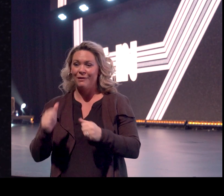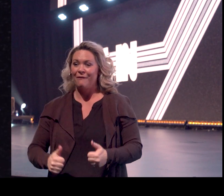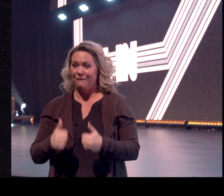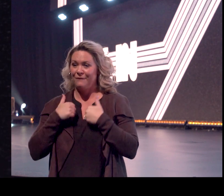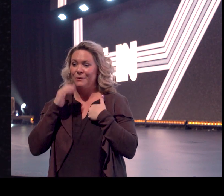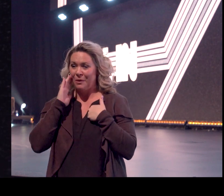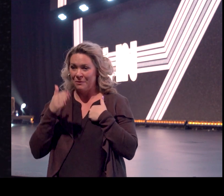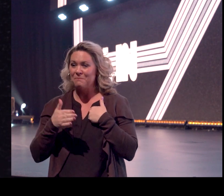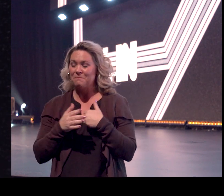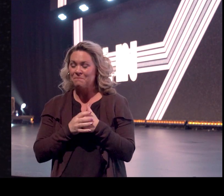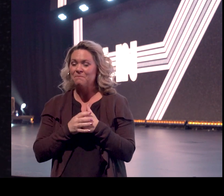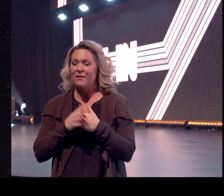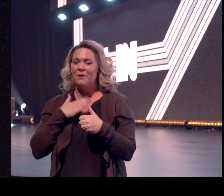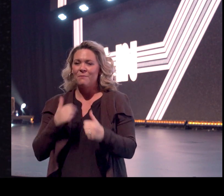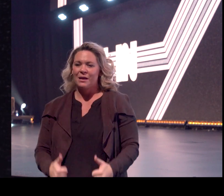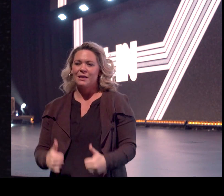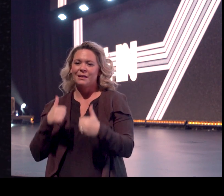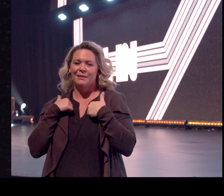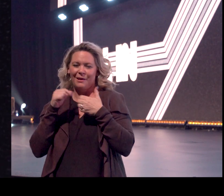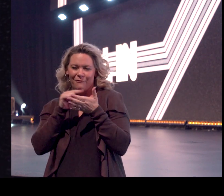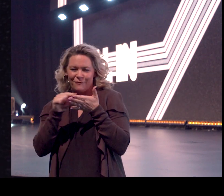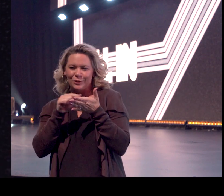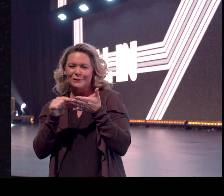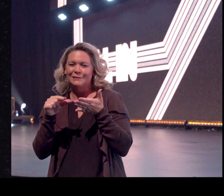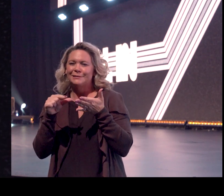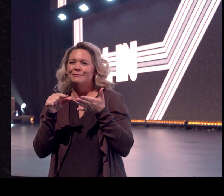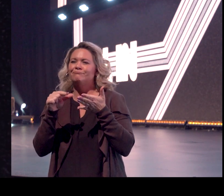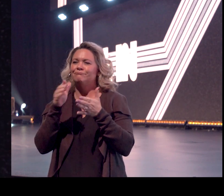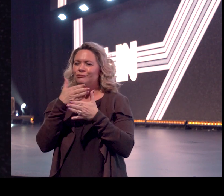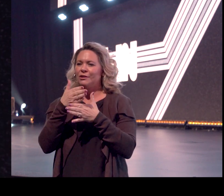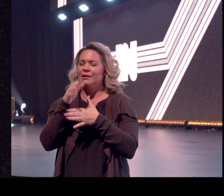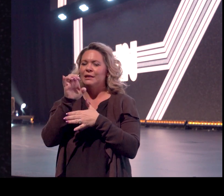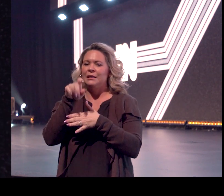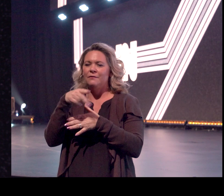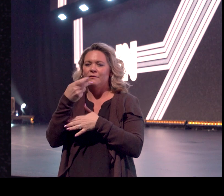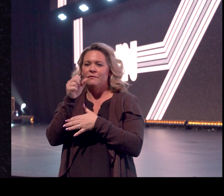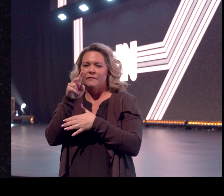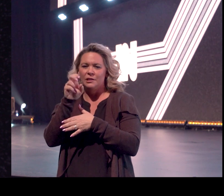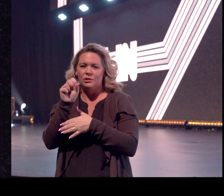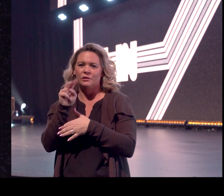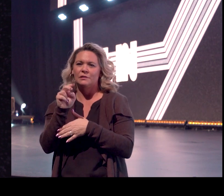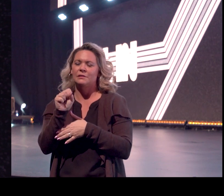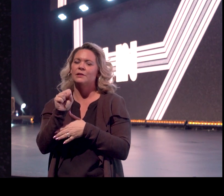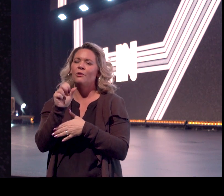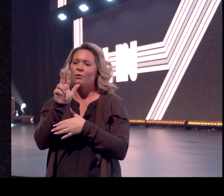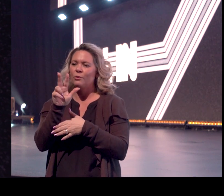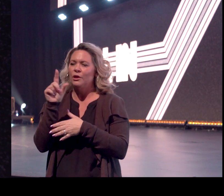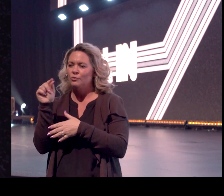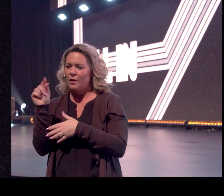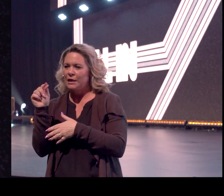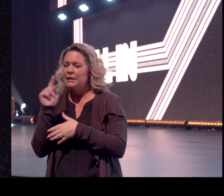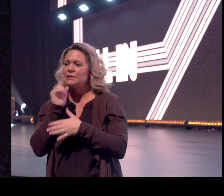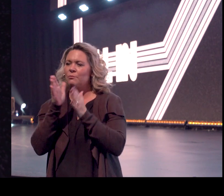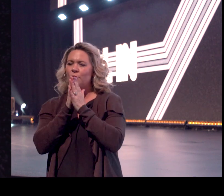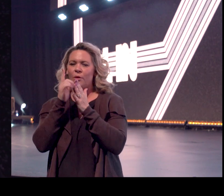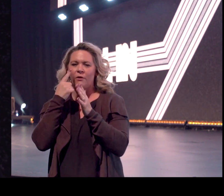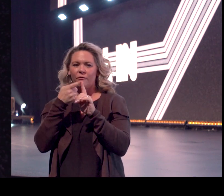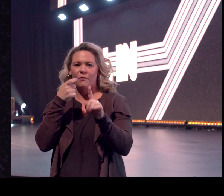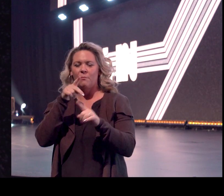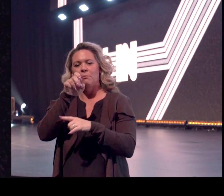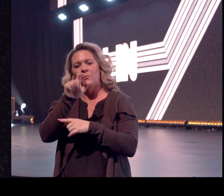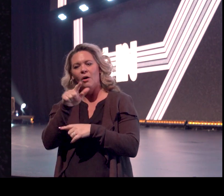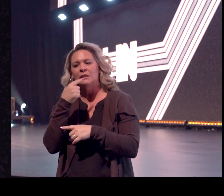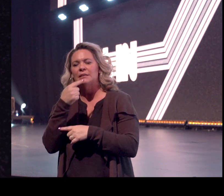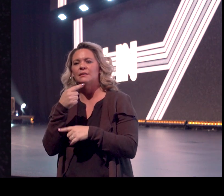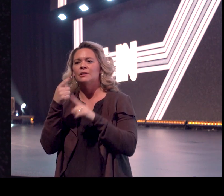wants to use you. My life verse, I've shared this in the past, is Ephesians 3:20. Ephesians 3:20 is